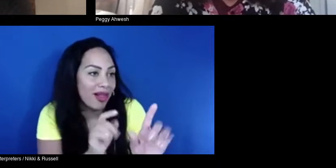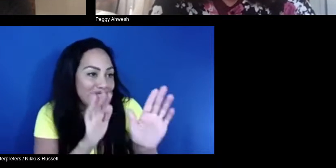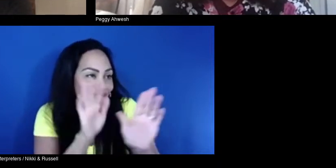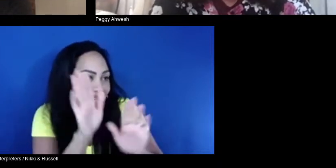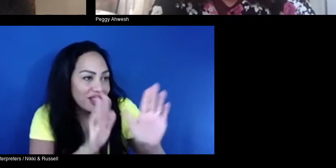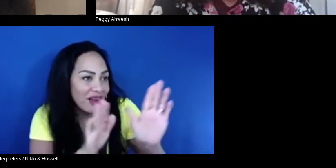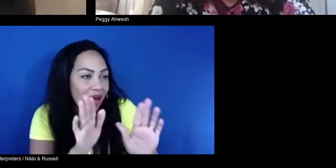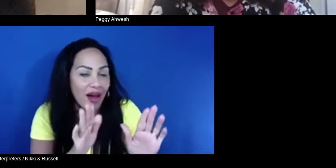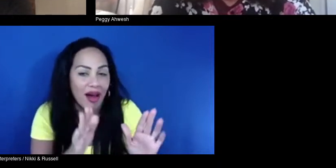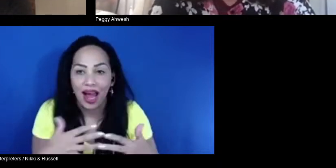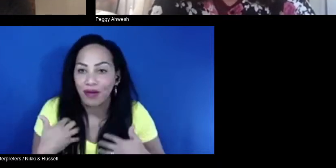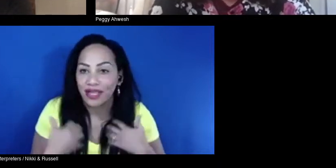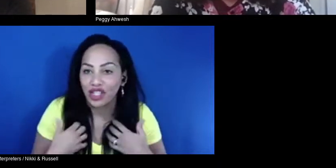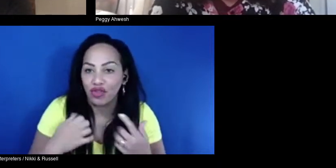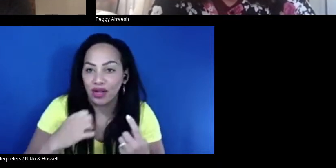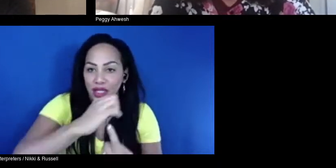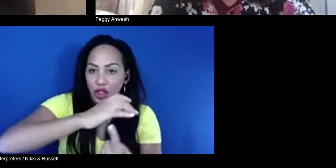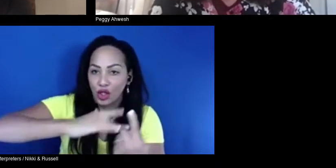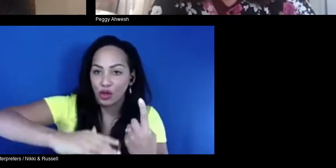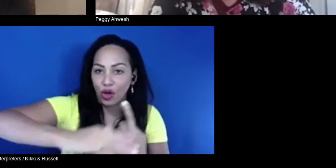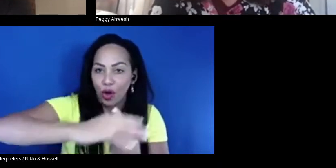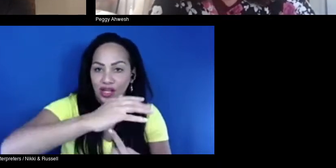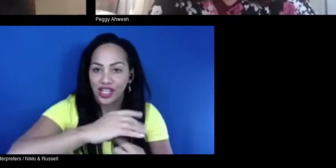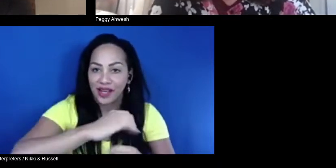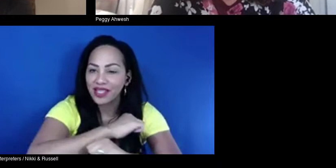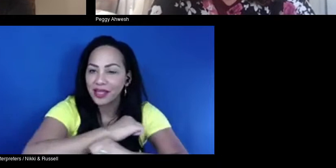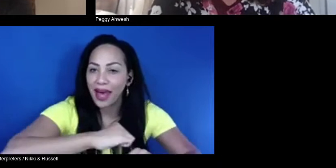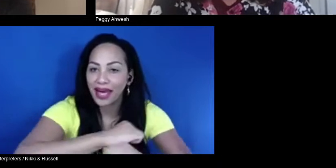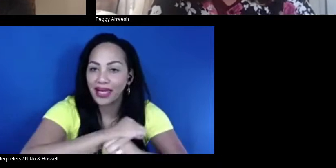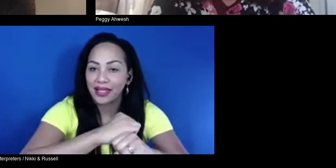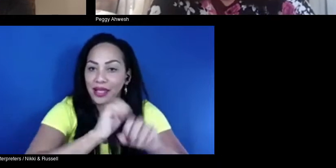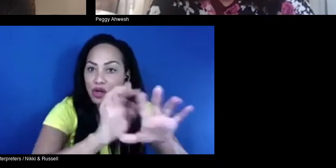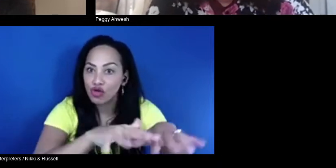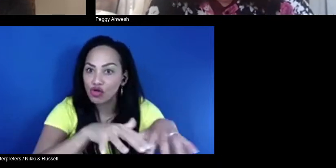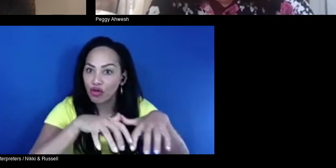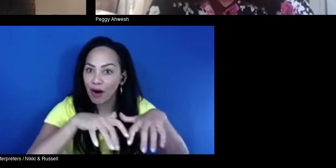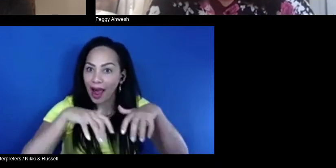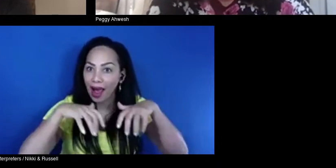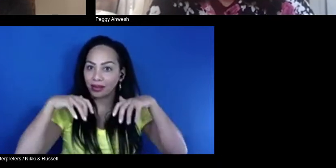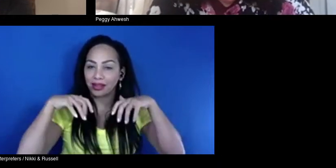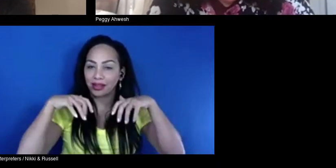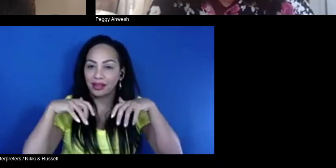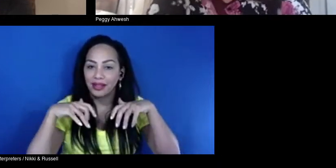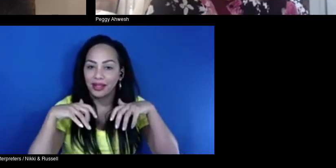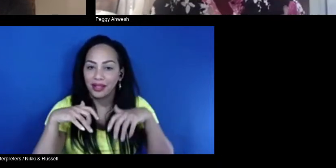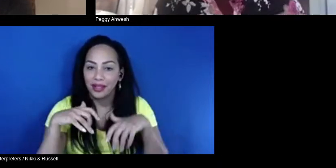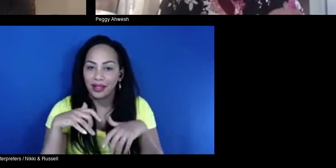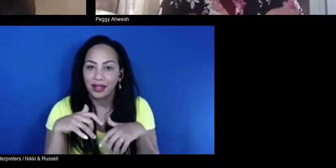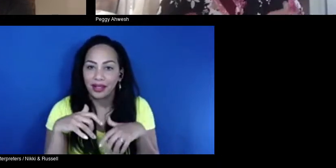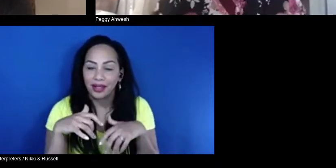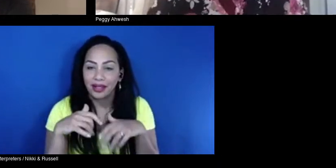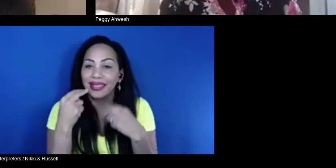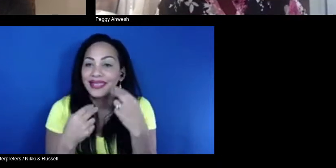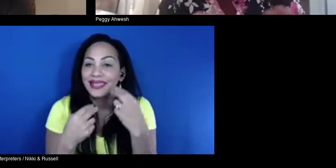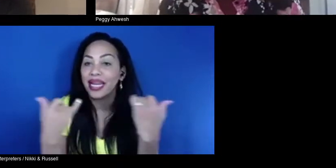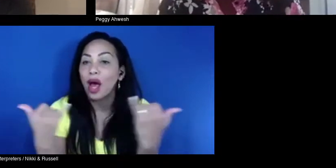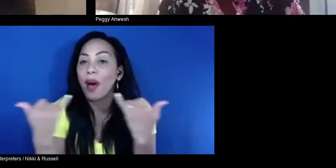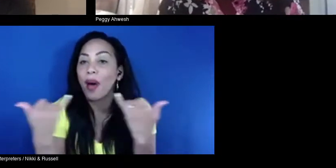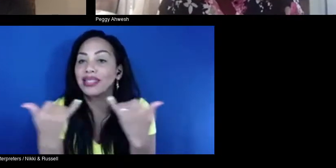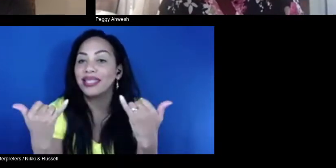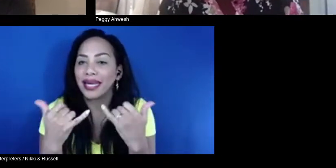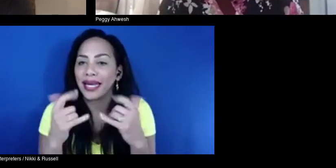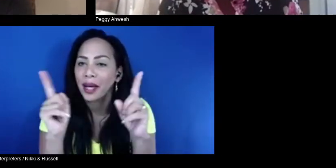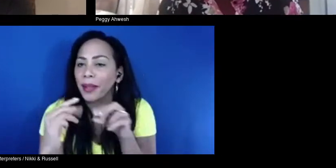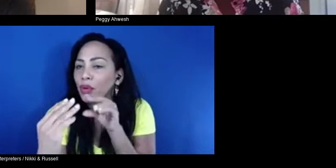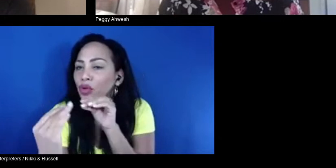sociology of space, crowds, intimates at a dinner party, how people talked, different